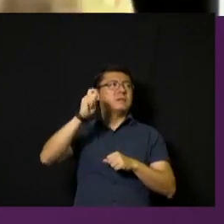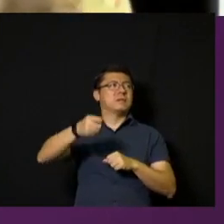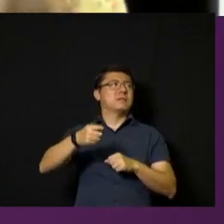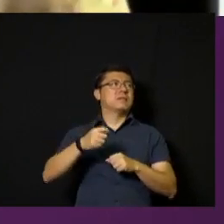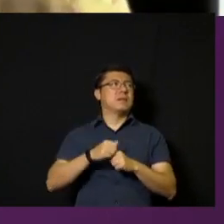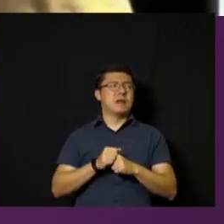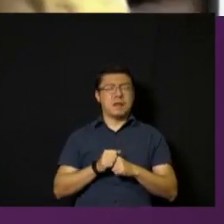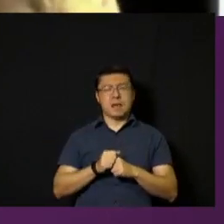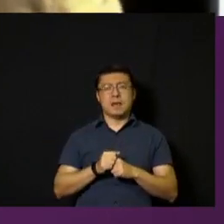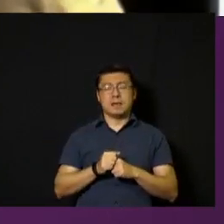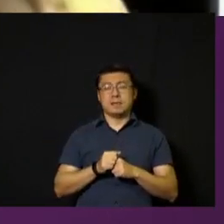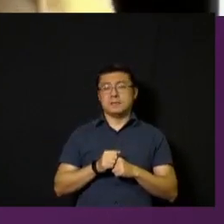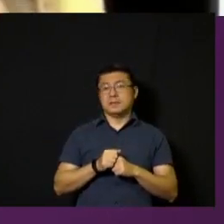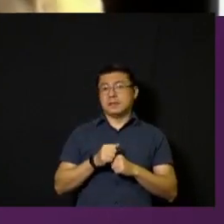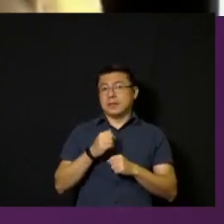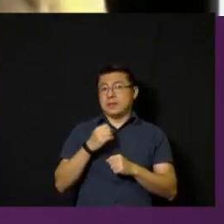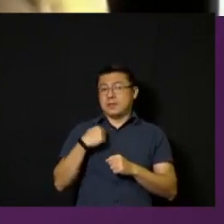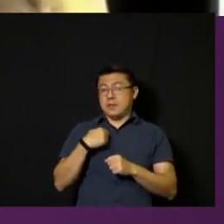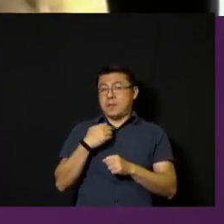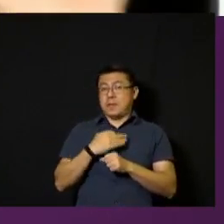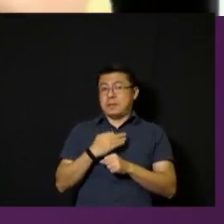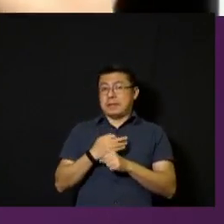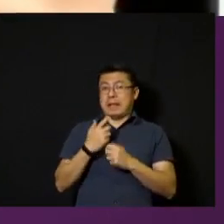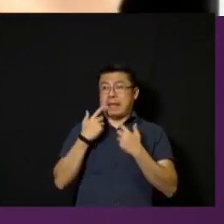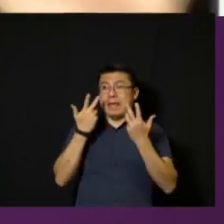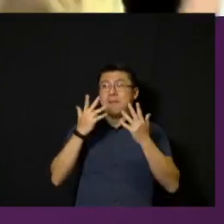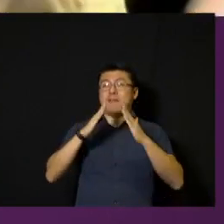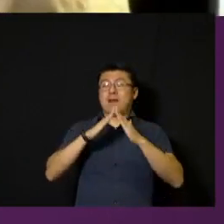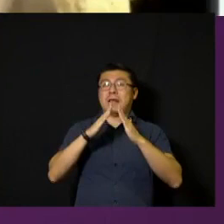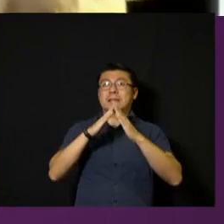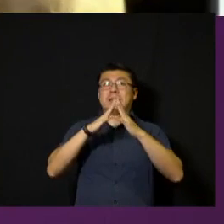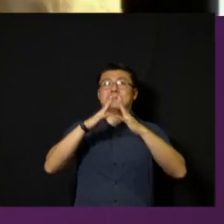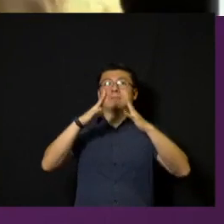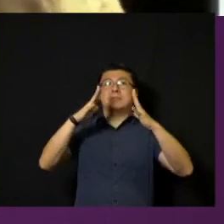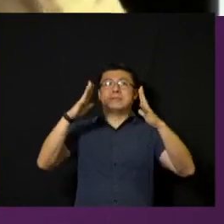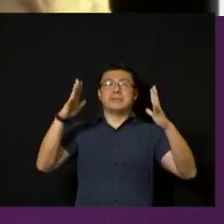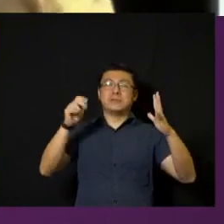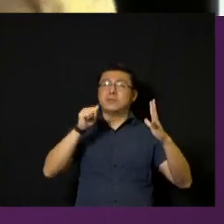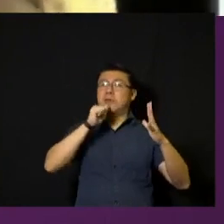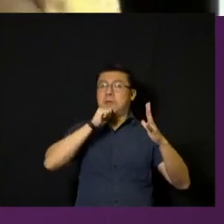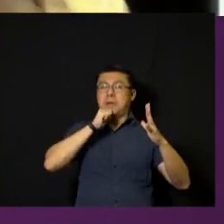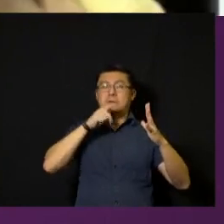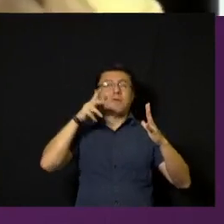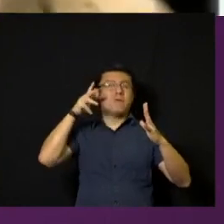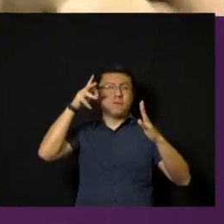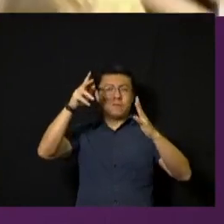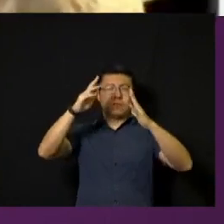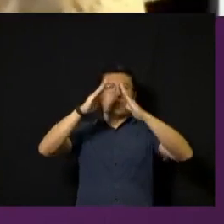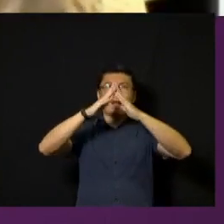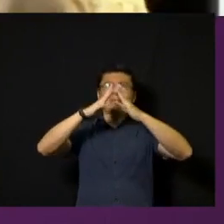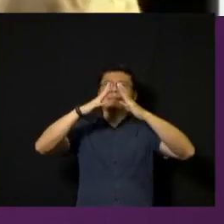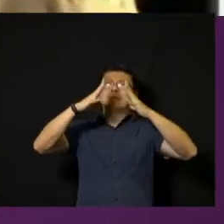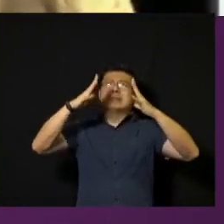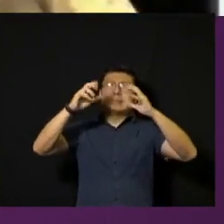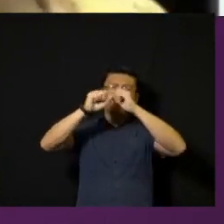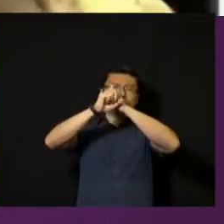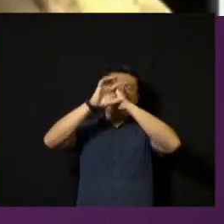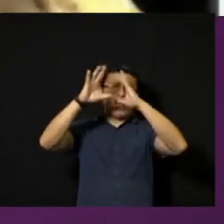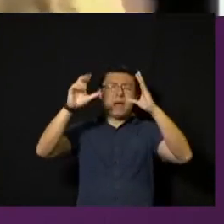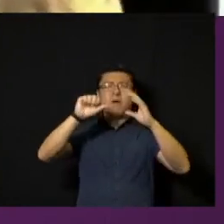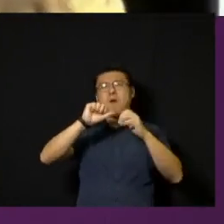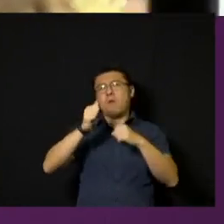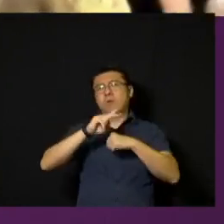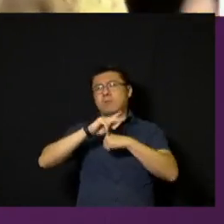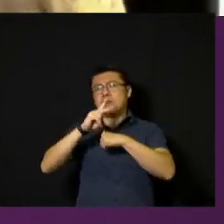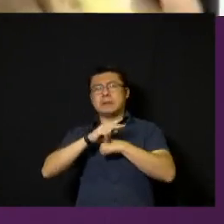more profound meaning. Obviously, I would like to live in the house of my dreams. I visualize it. I want to go to